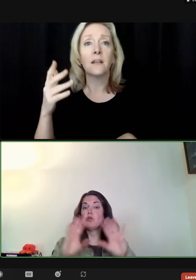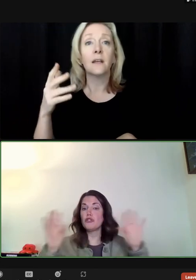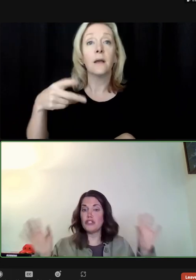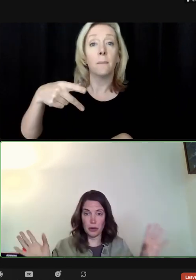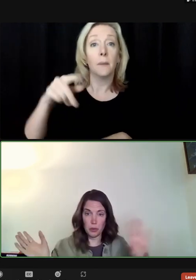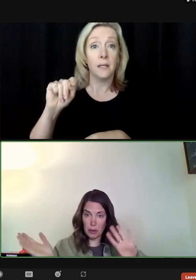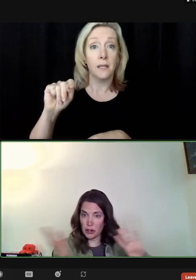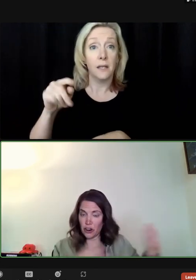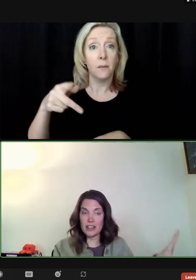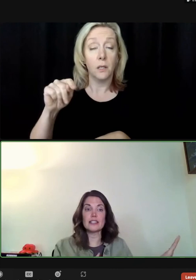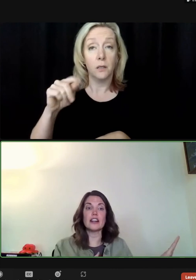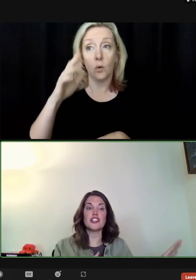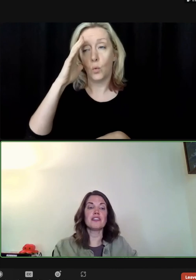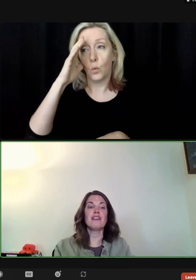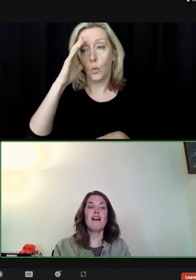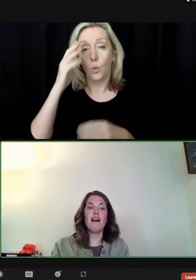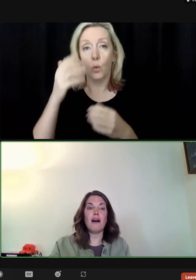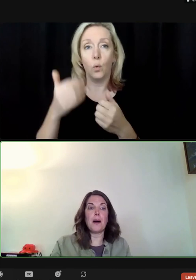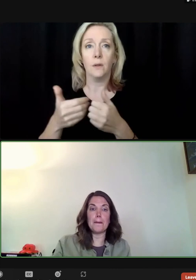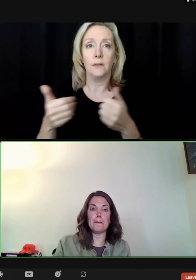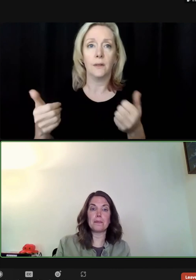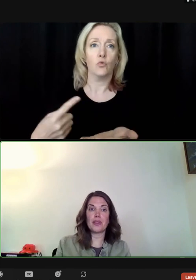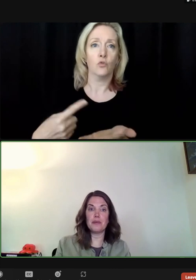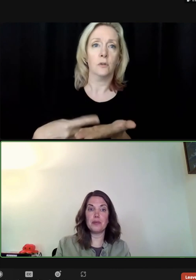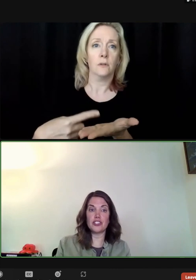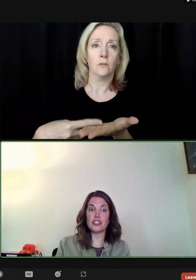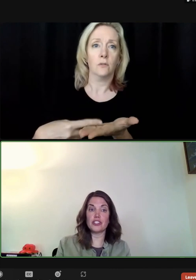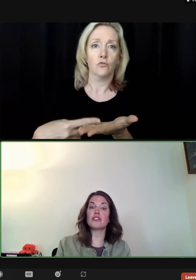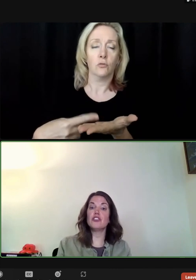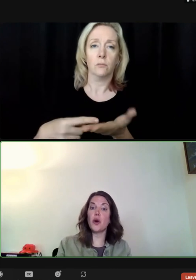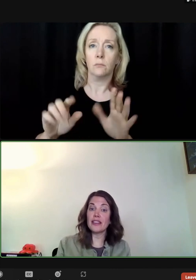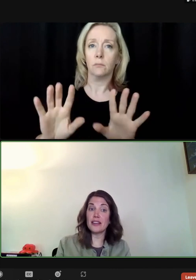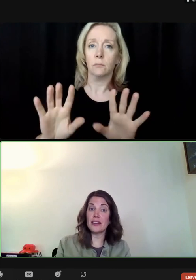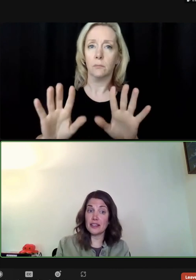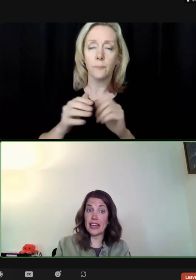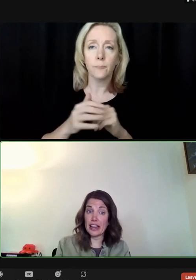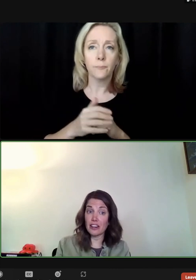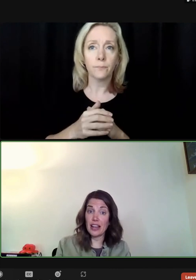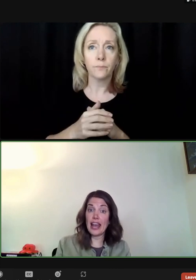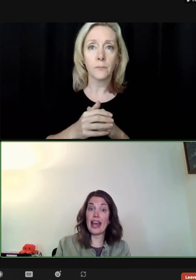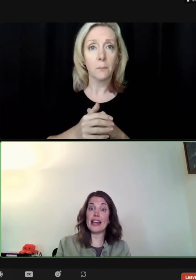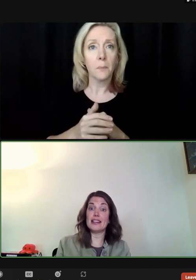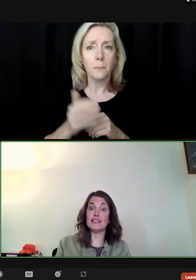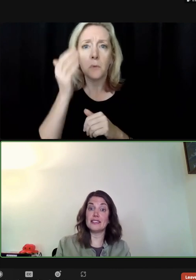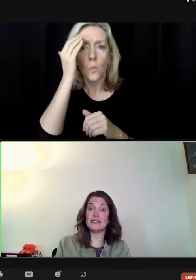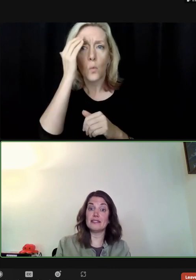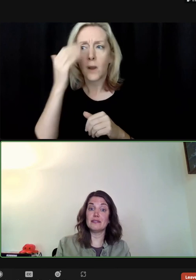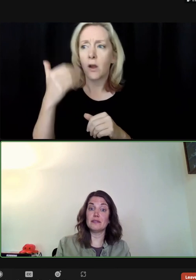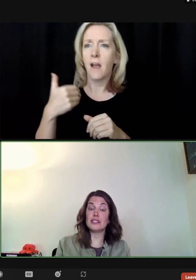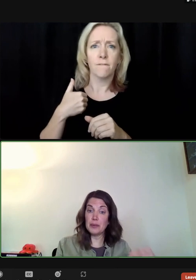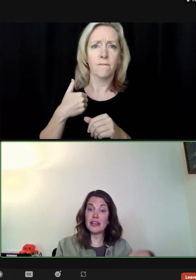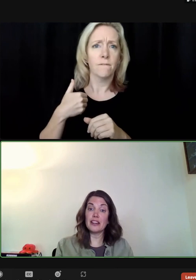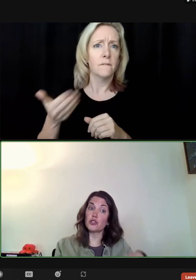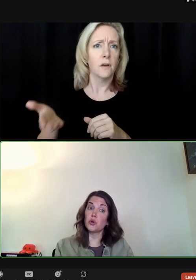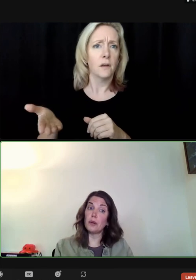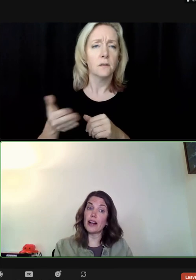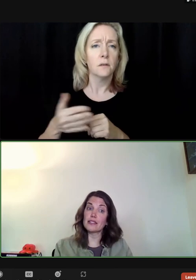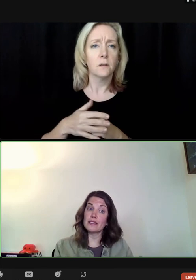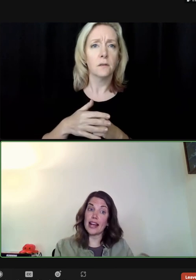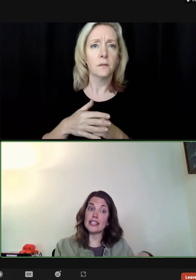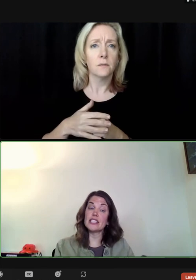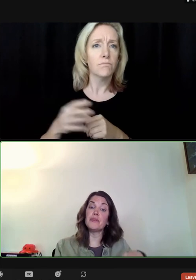is a whole separate webinar and discussion. But just knowing that it is there and keeping